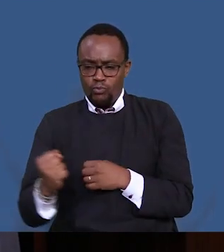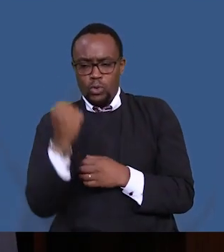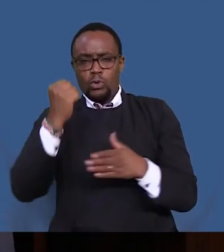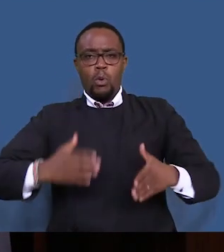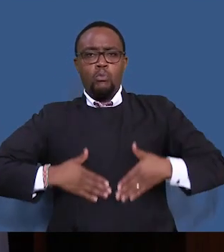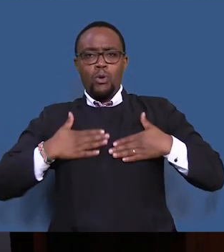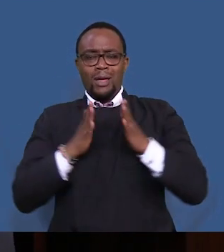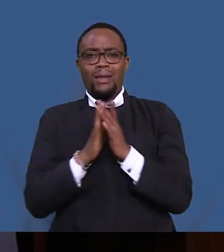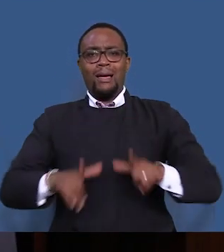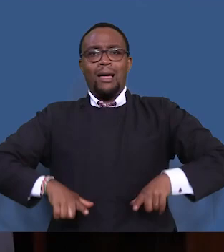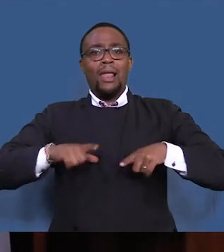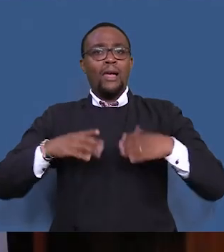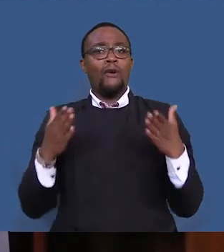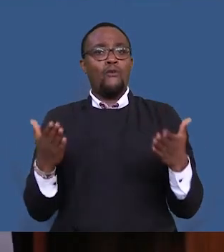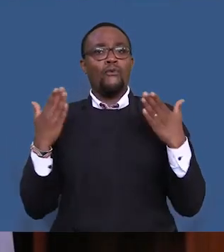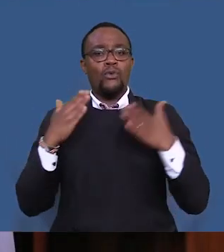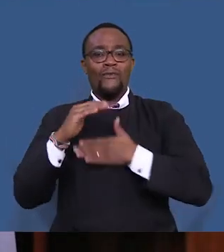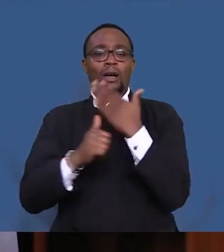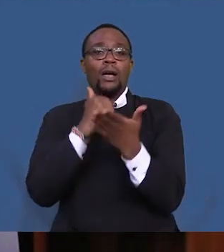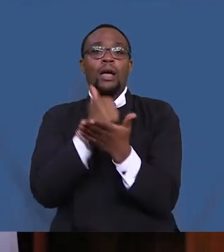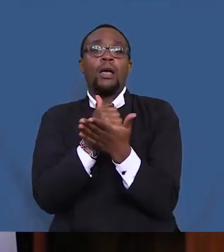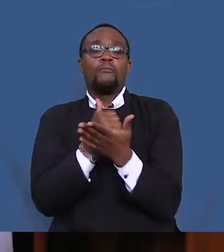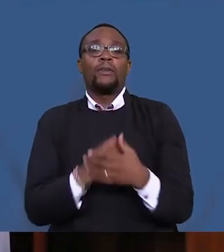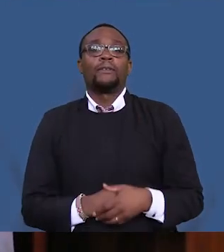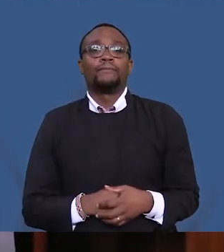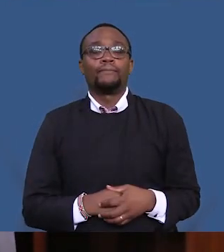body, and the life everlasting. Amen.